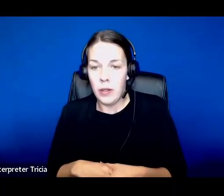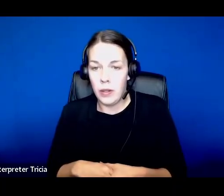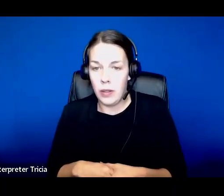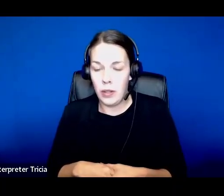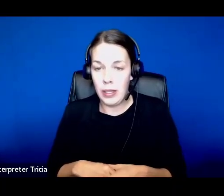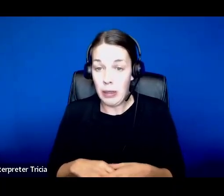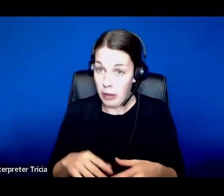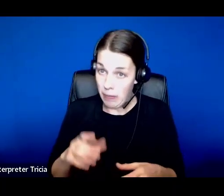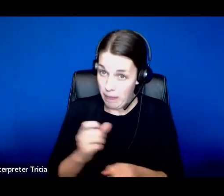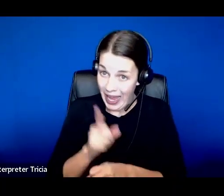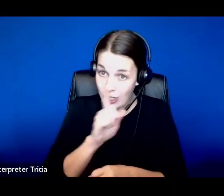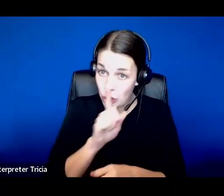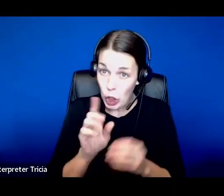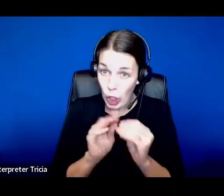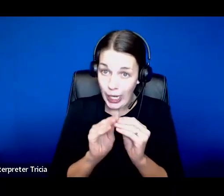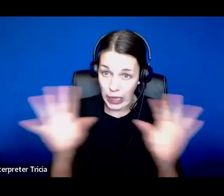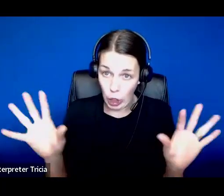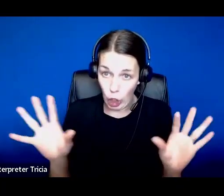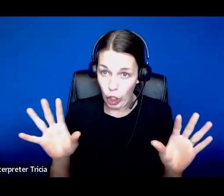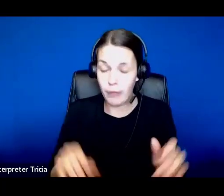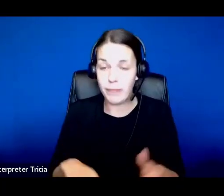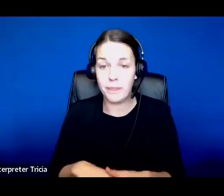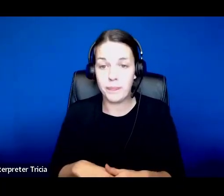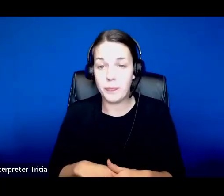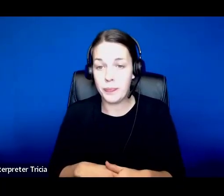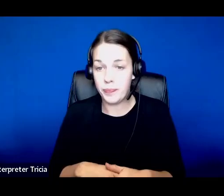don't have it clear that there's some